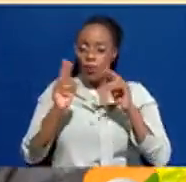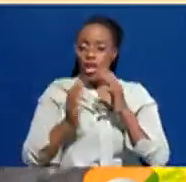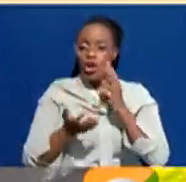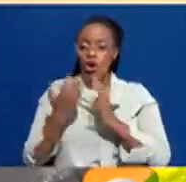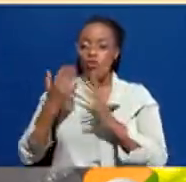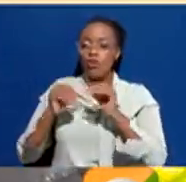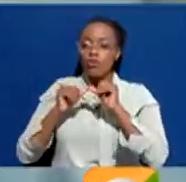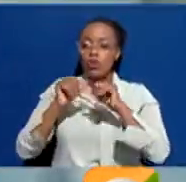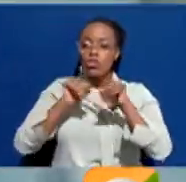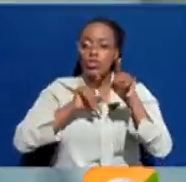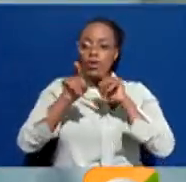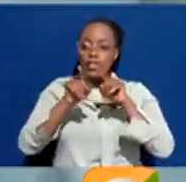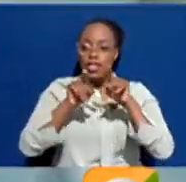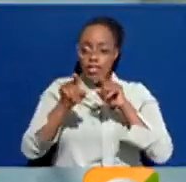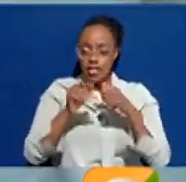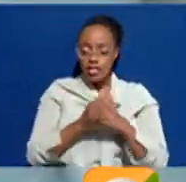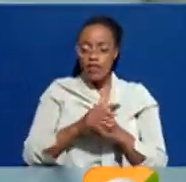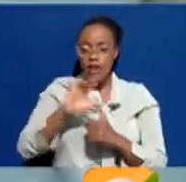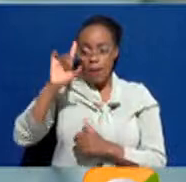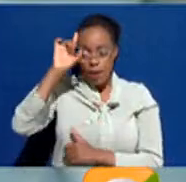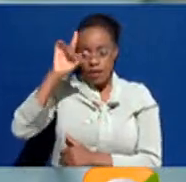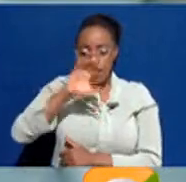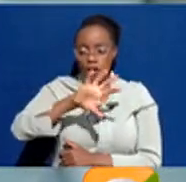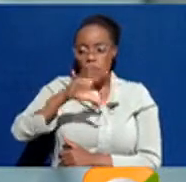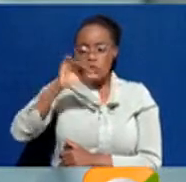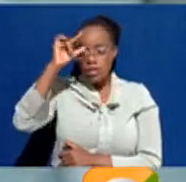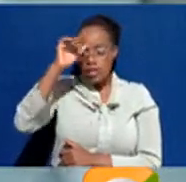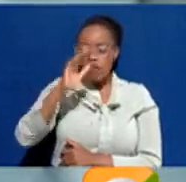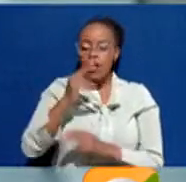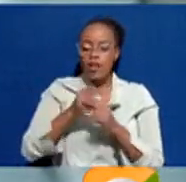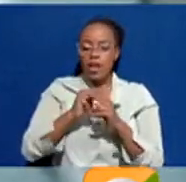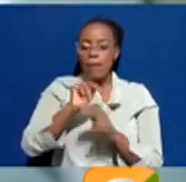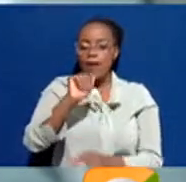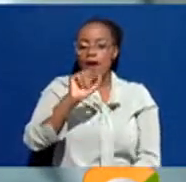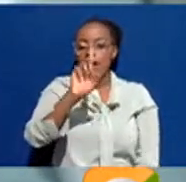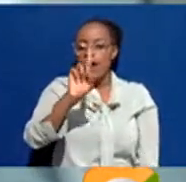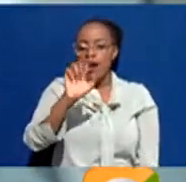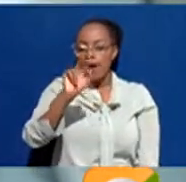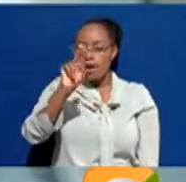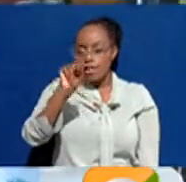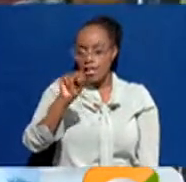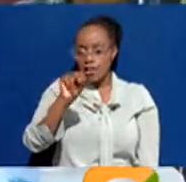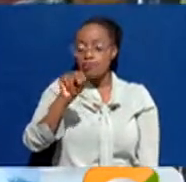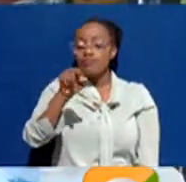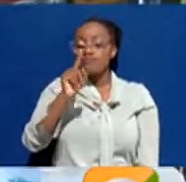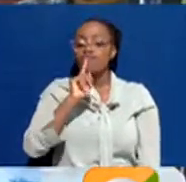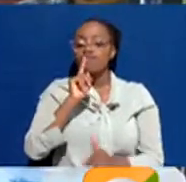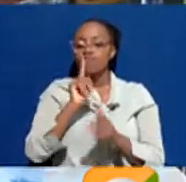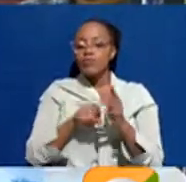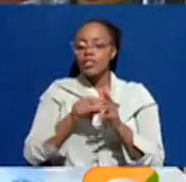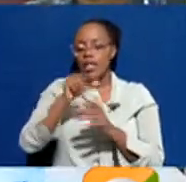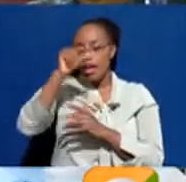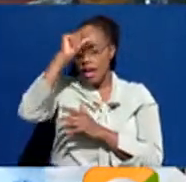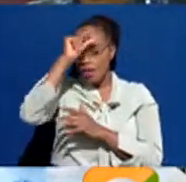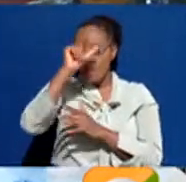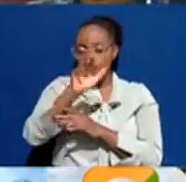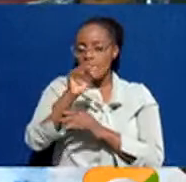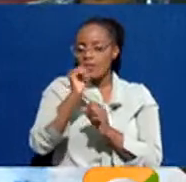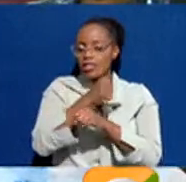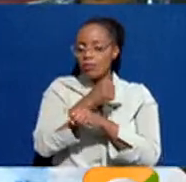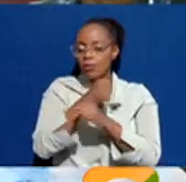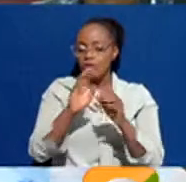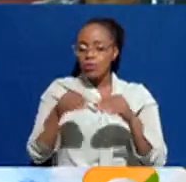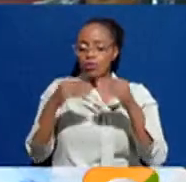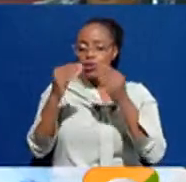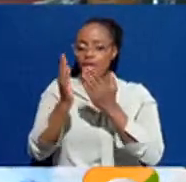ndo tuendelee na safari. Mandera County Governor Mohammed Adan Khalif said his administration is unable to